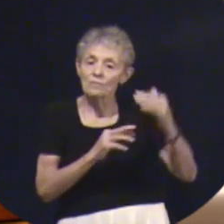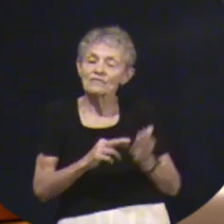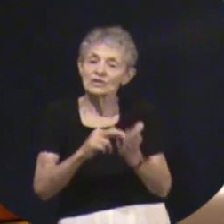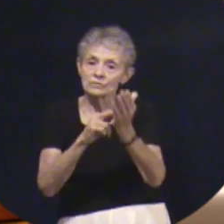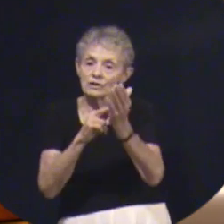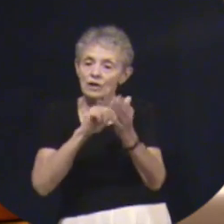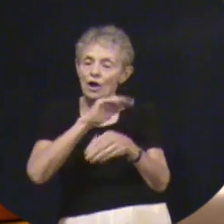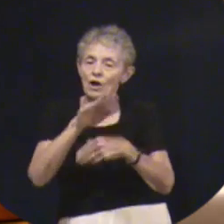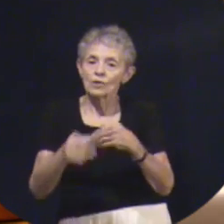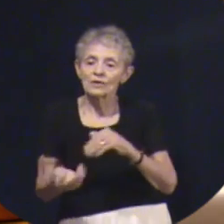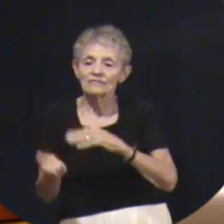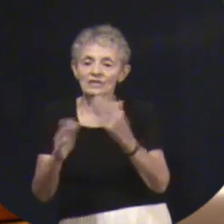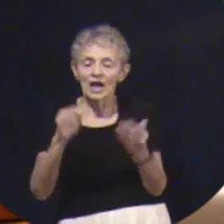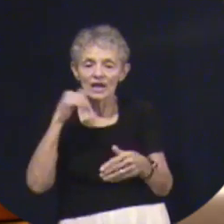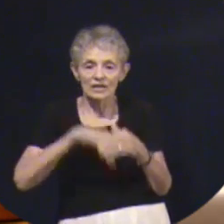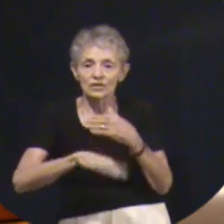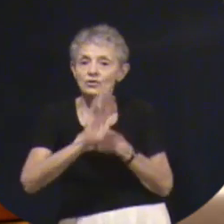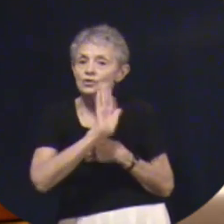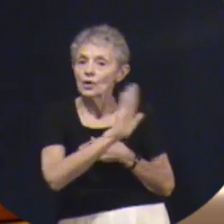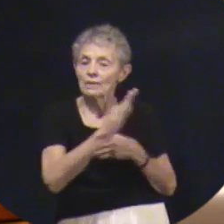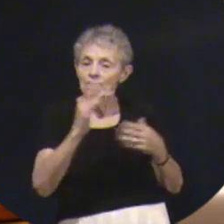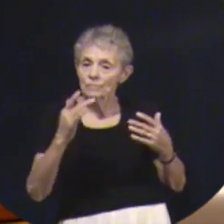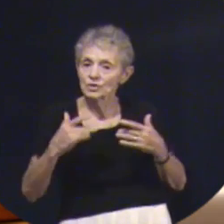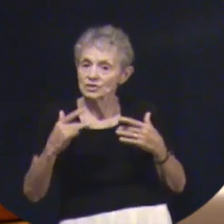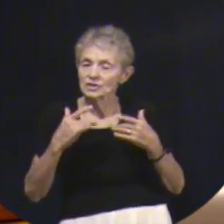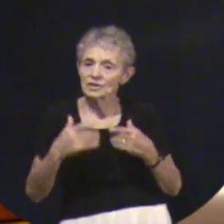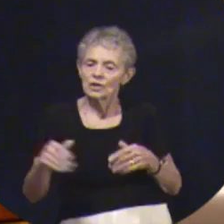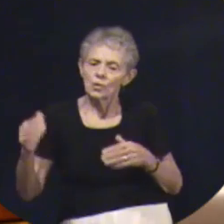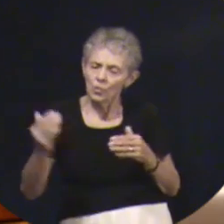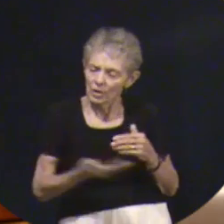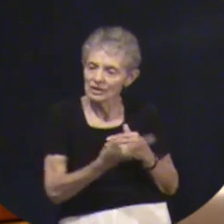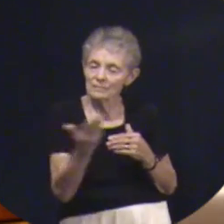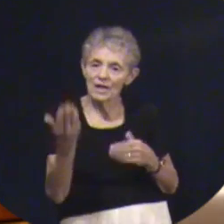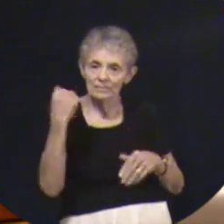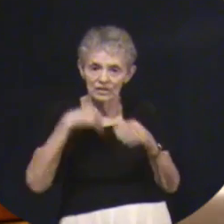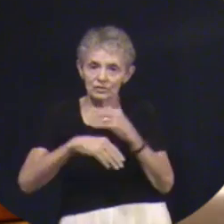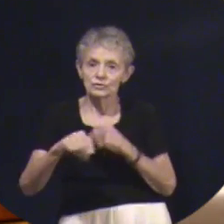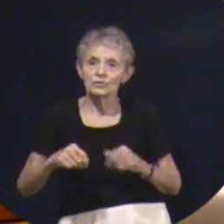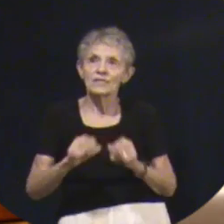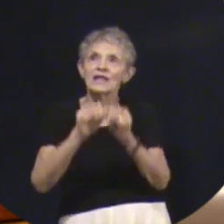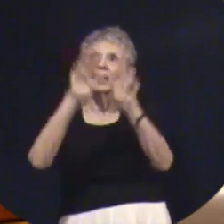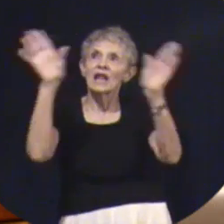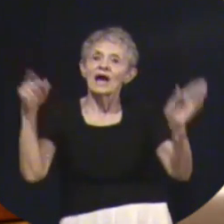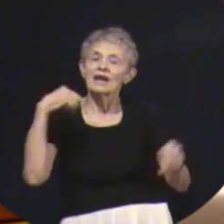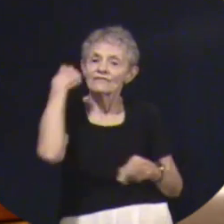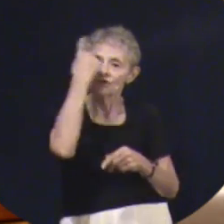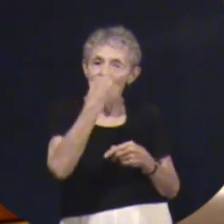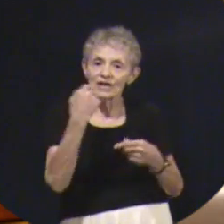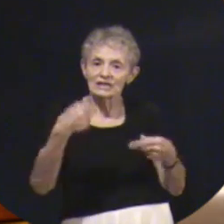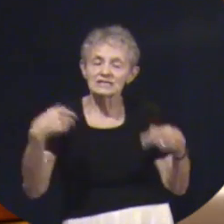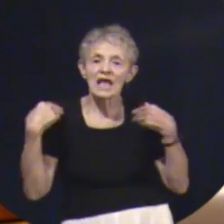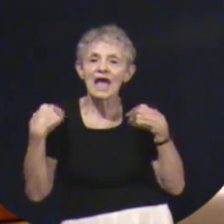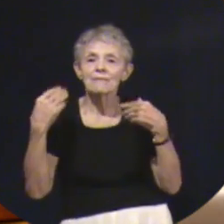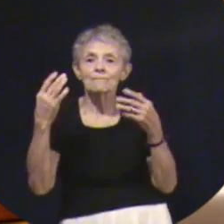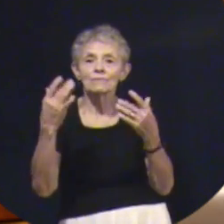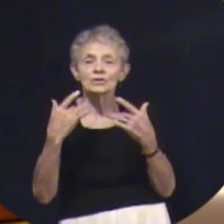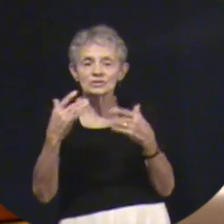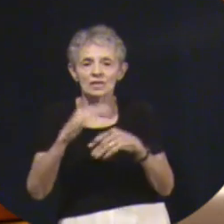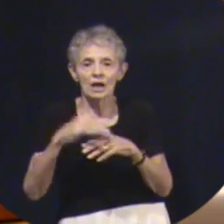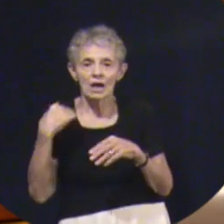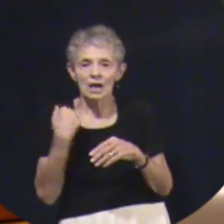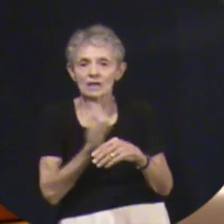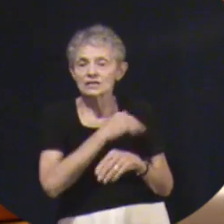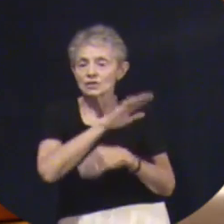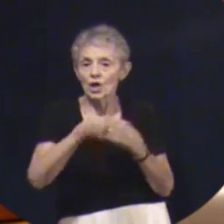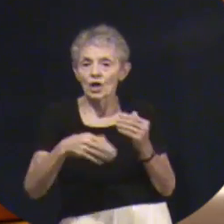who have died in your mercy. Welcome them into the light of your face. Have mercy on us all, that with